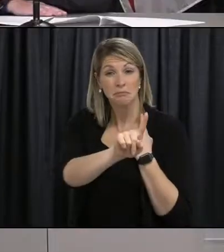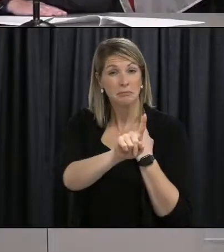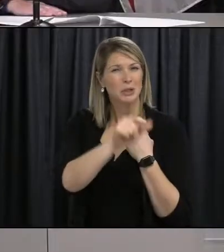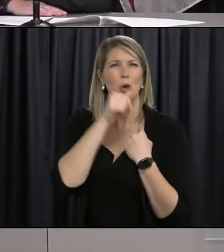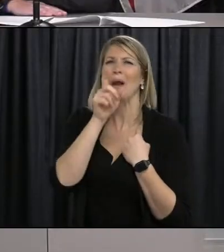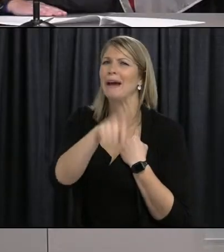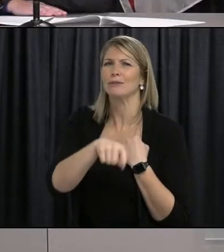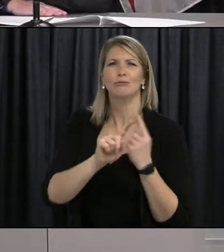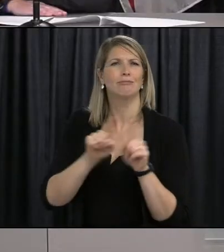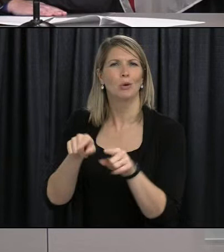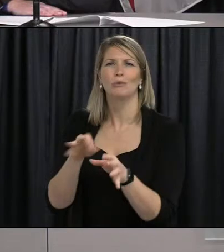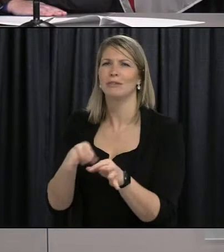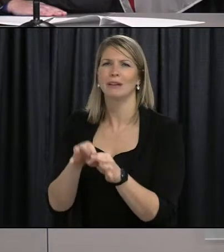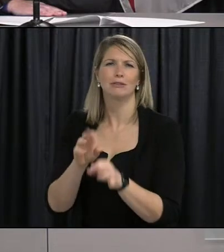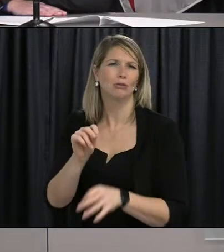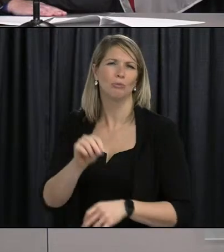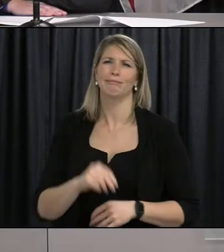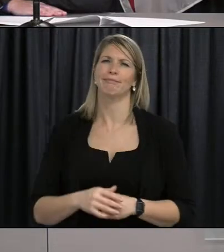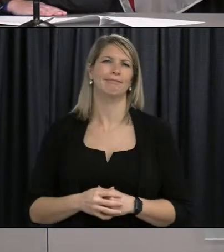Thanks.